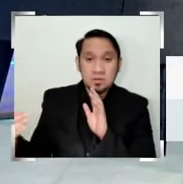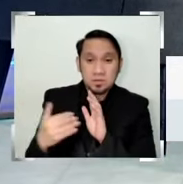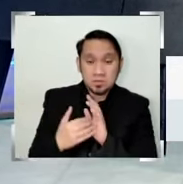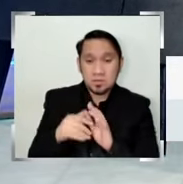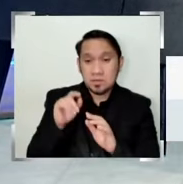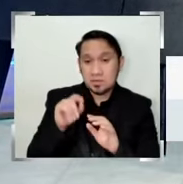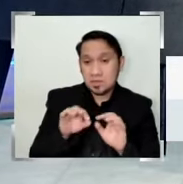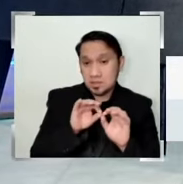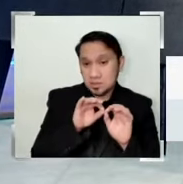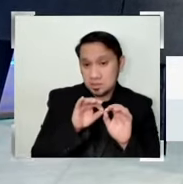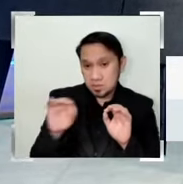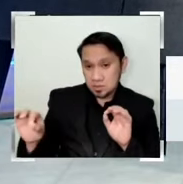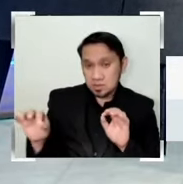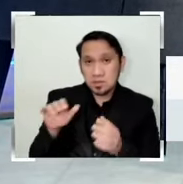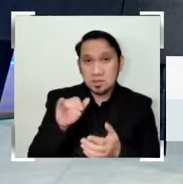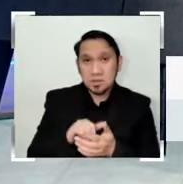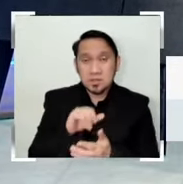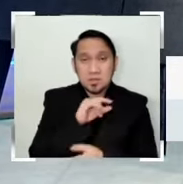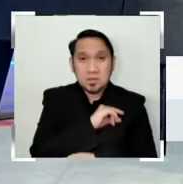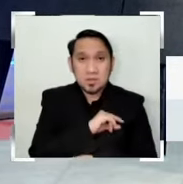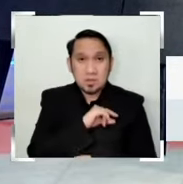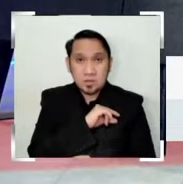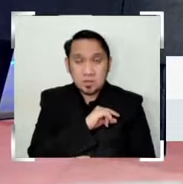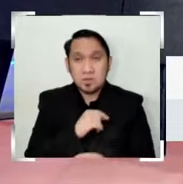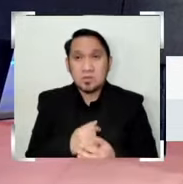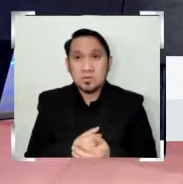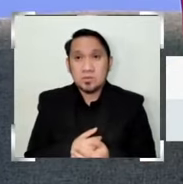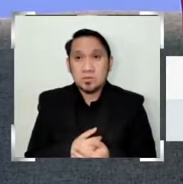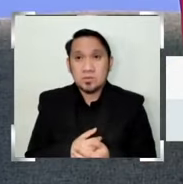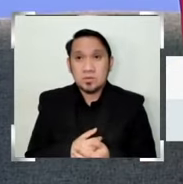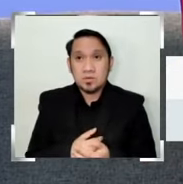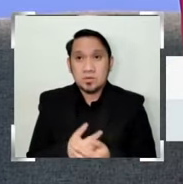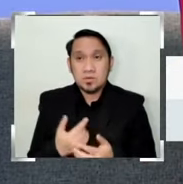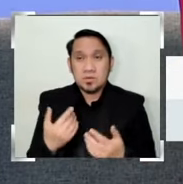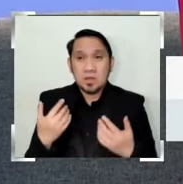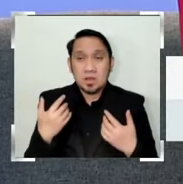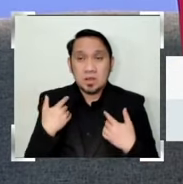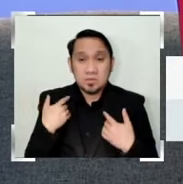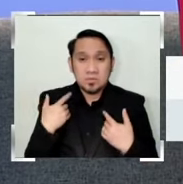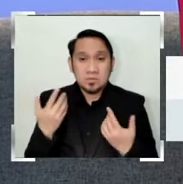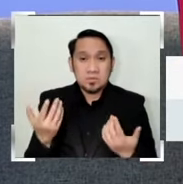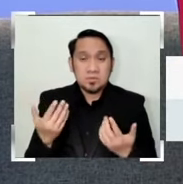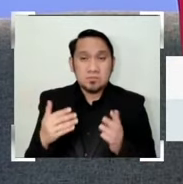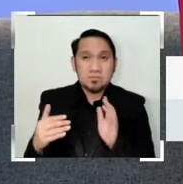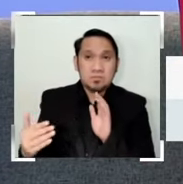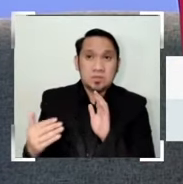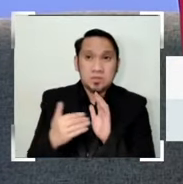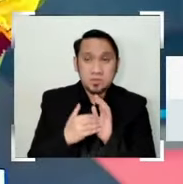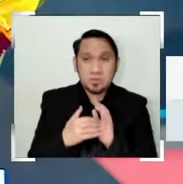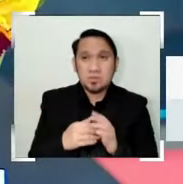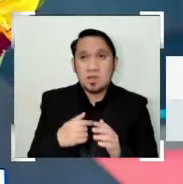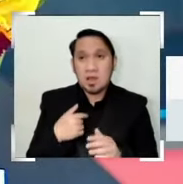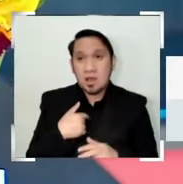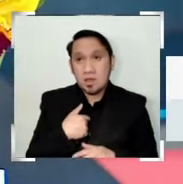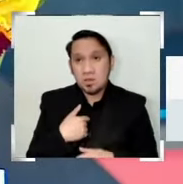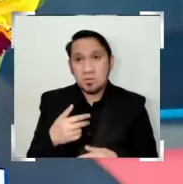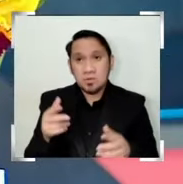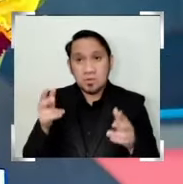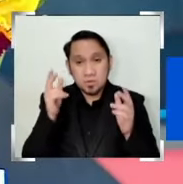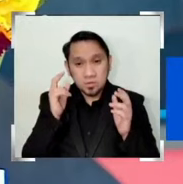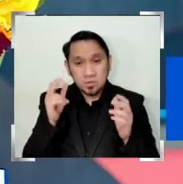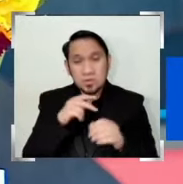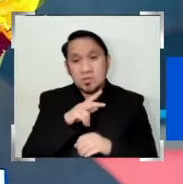incident qualifies as an external armed attack? I will go by what I have heard Philippine officials